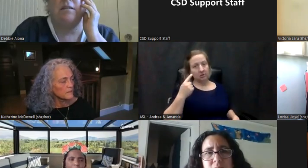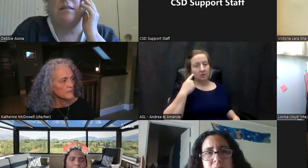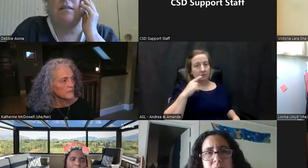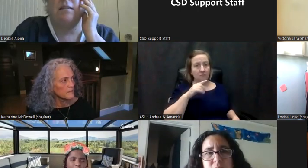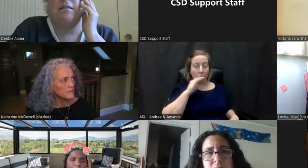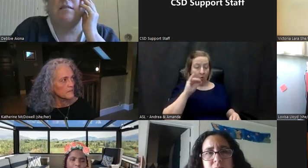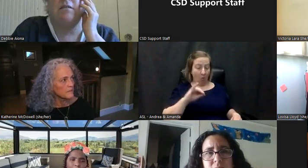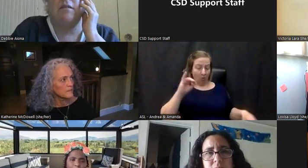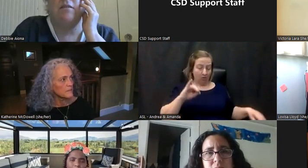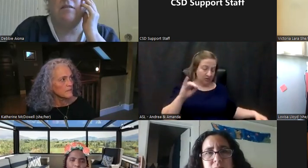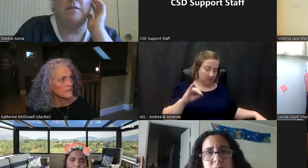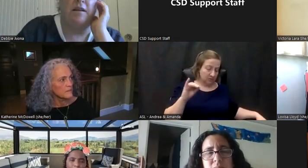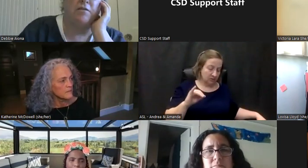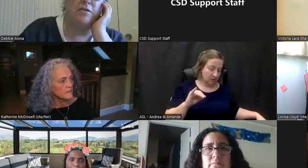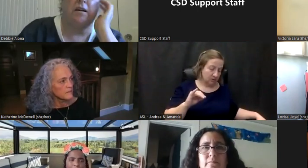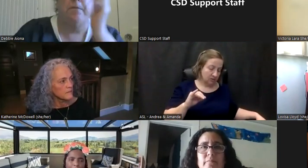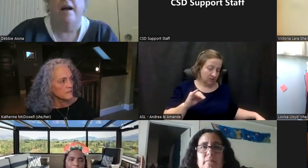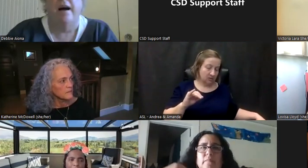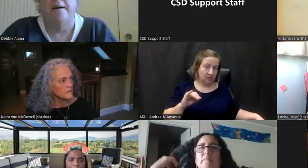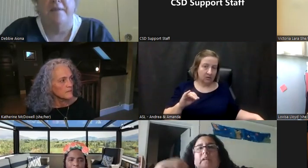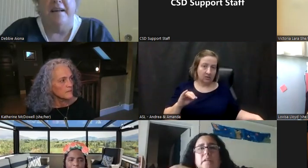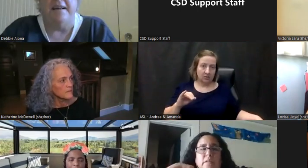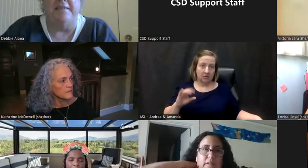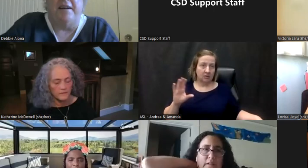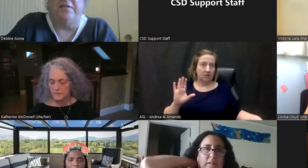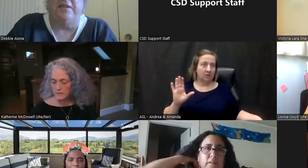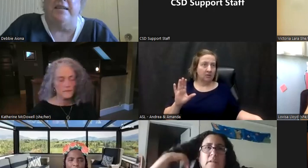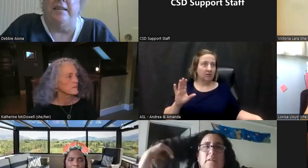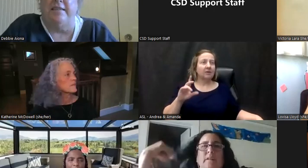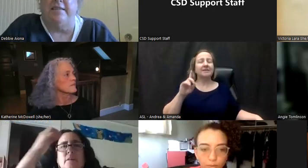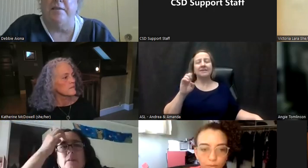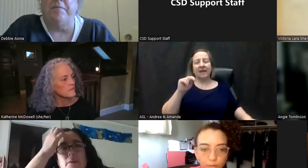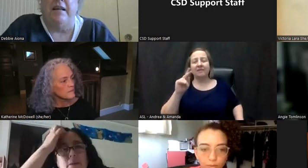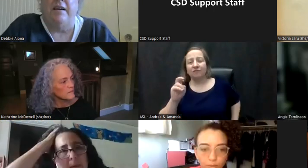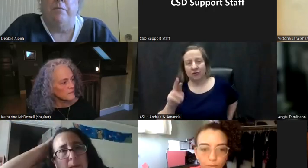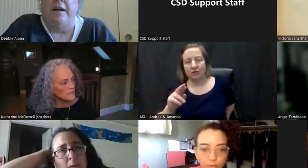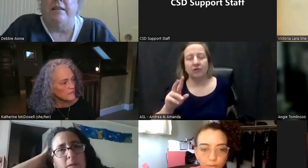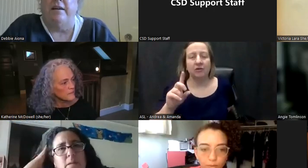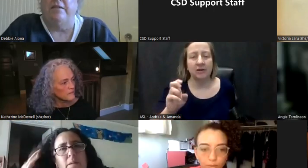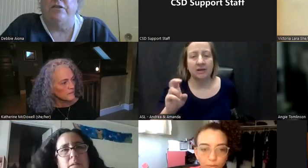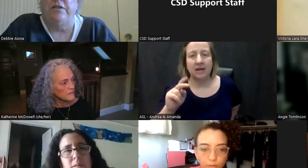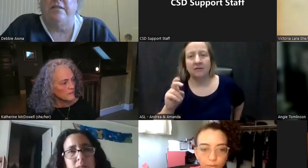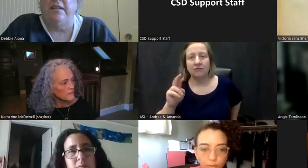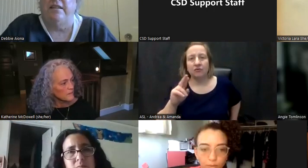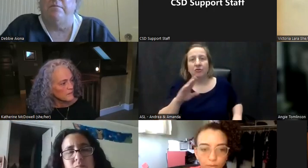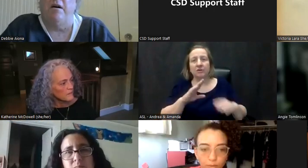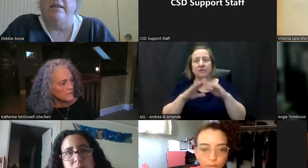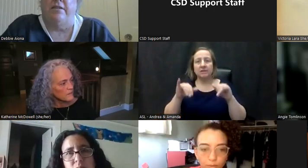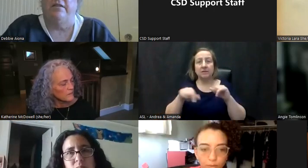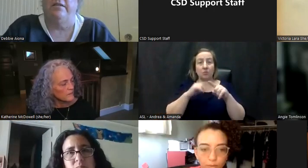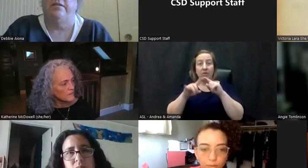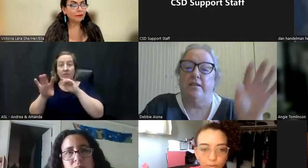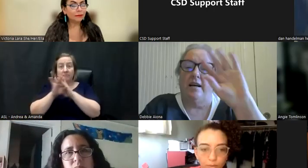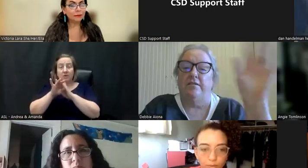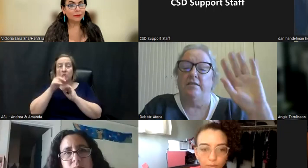Oakland, I think it's, no, this is Denver, sorry. In the Denver system, when they're choosing their